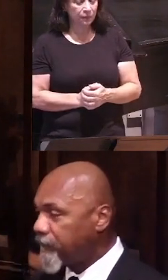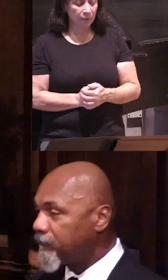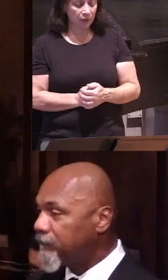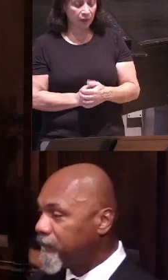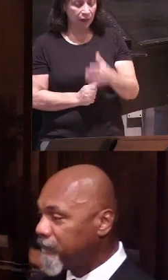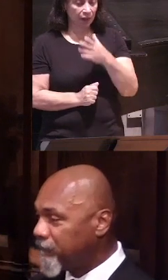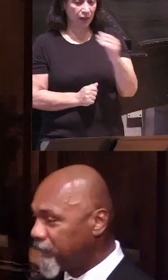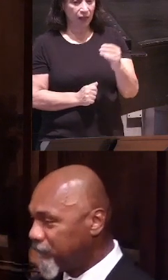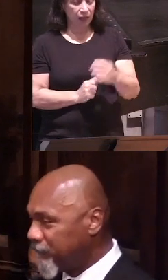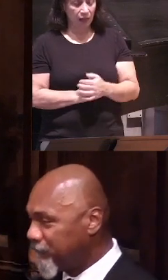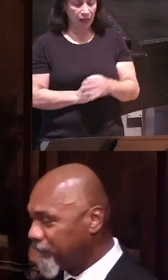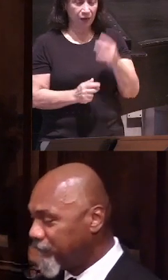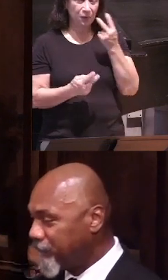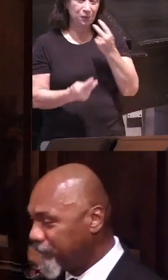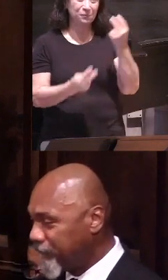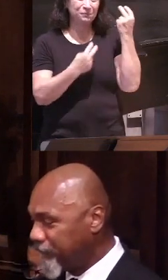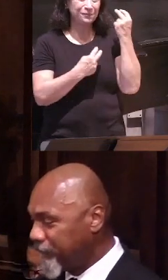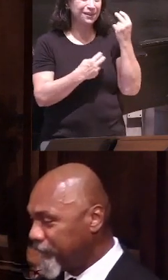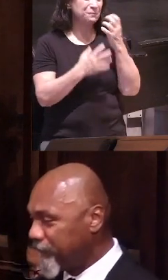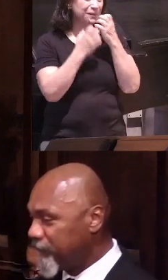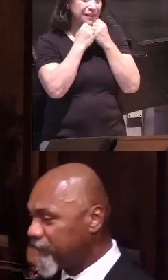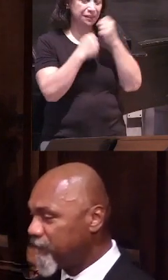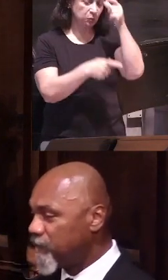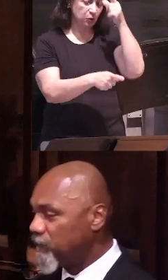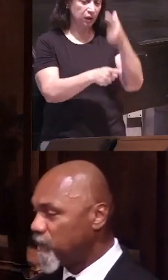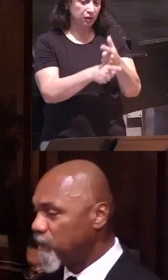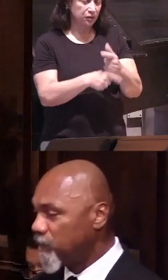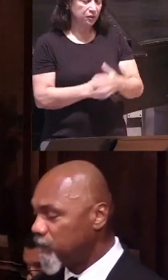And as I reflect on my dear brother,